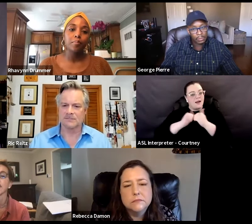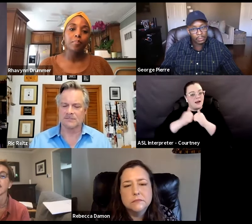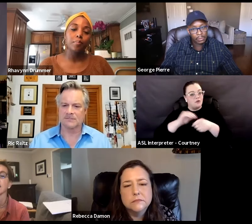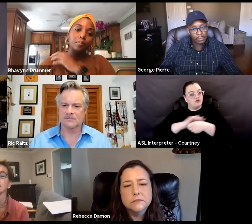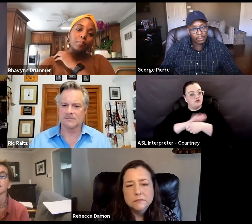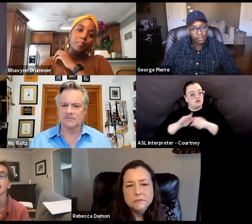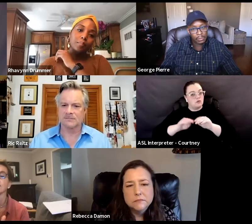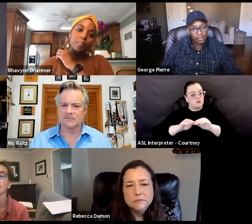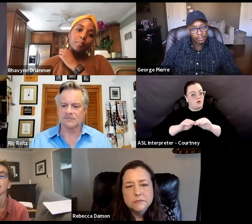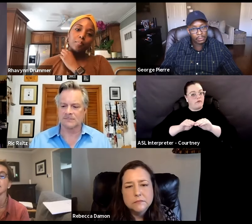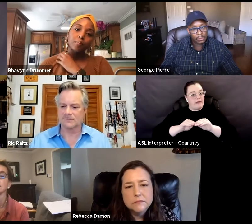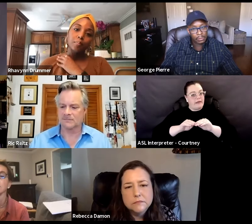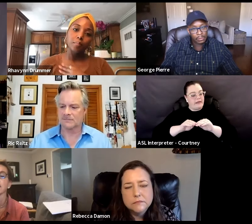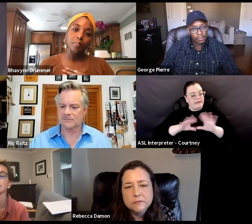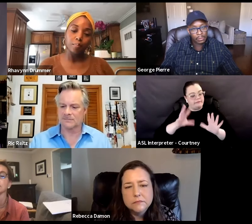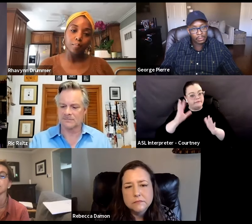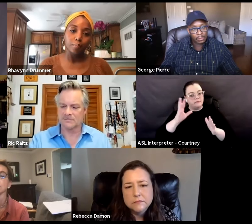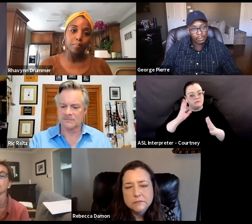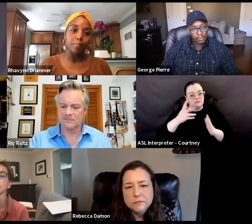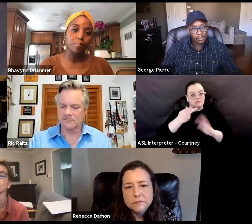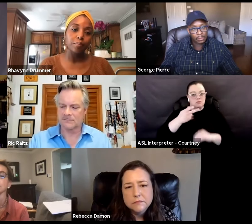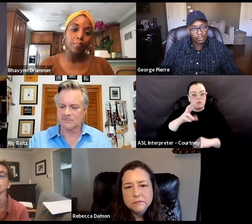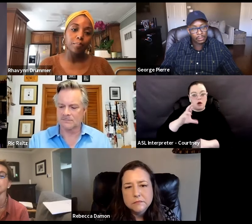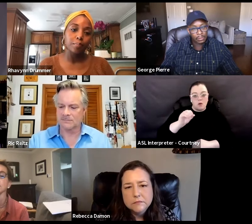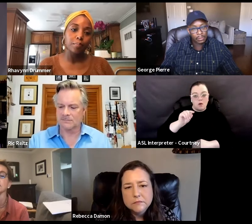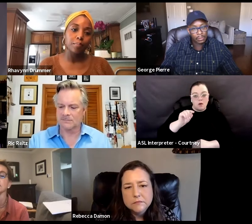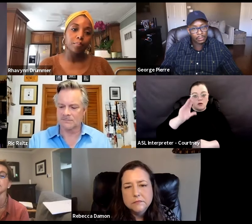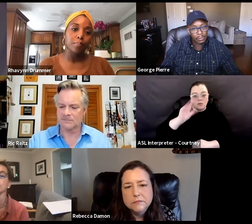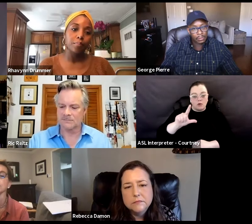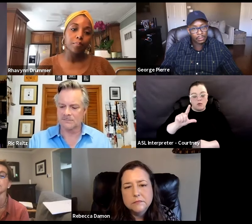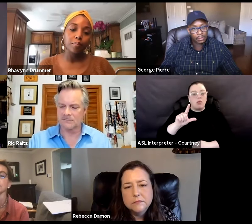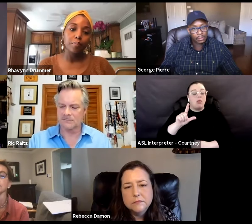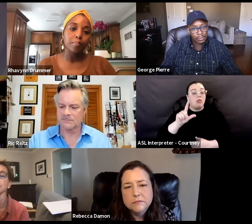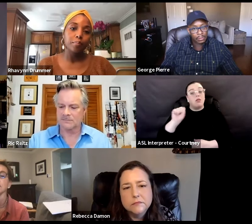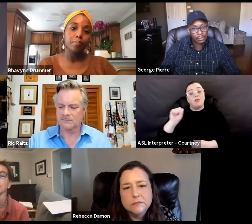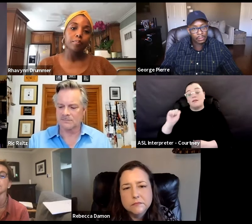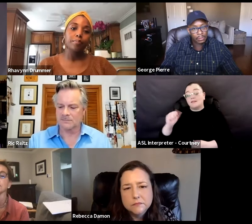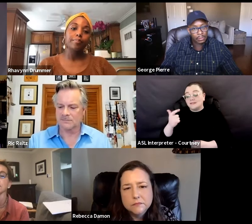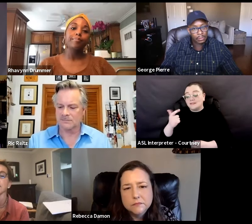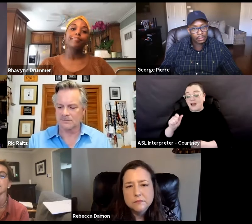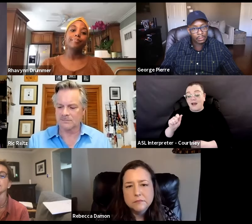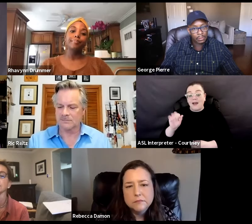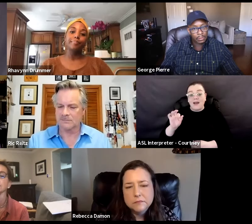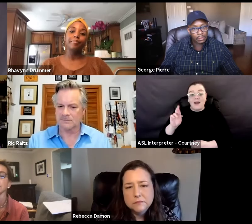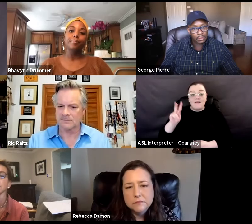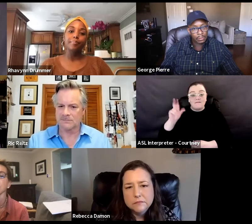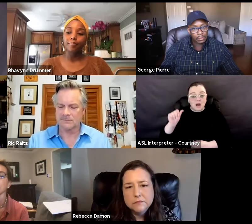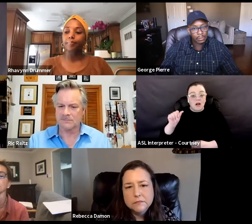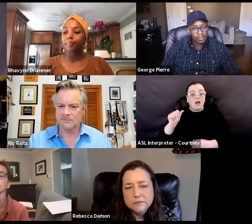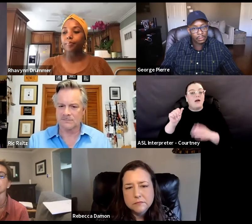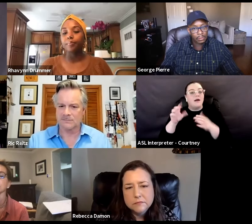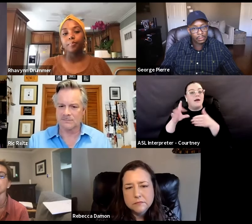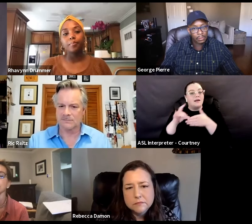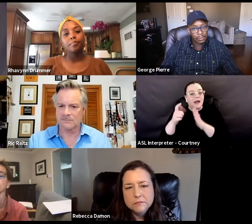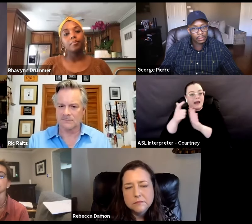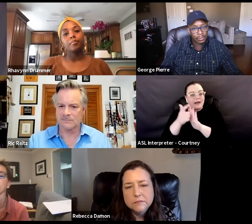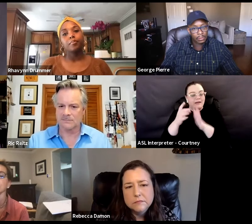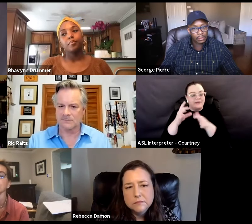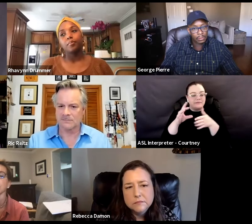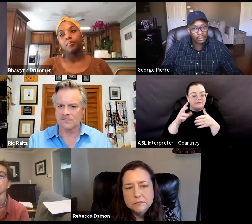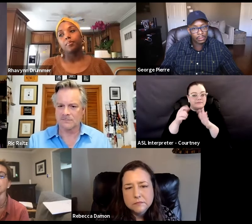or SAG-AFTRA guidelines impacted smaller productions with the additional personnel and associated costs? As more